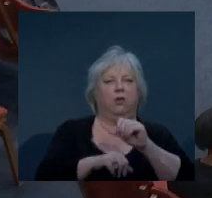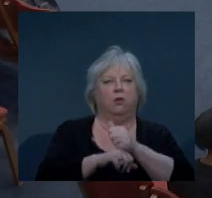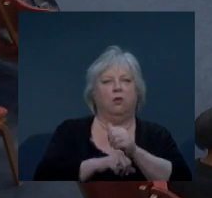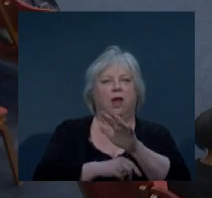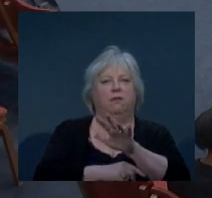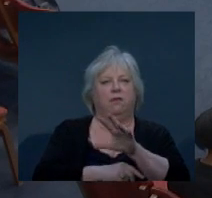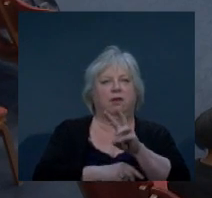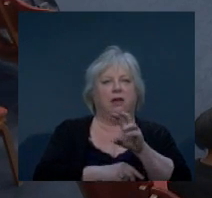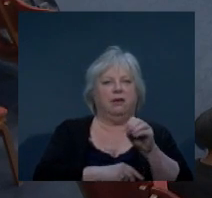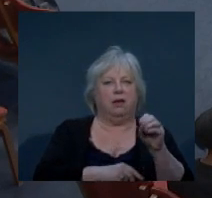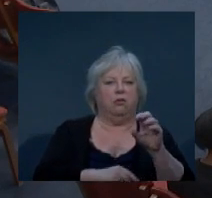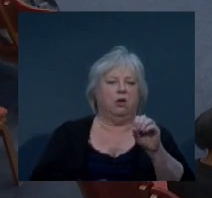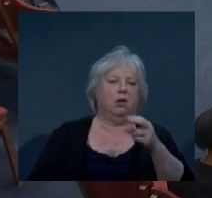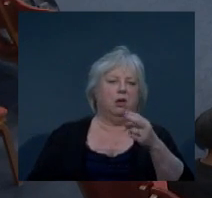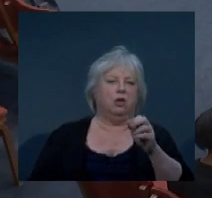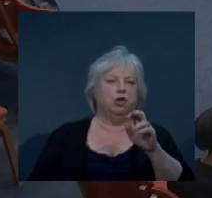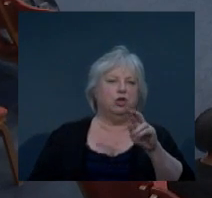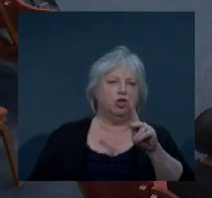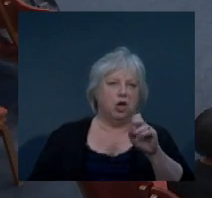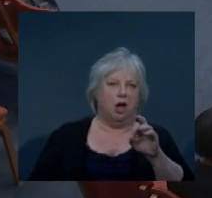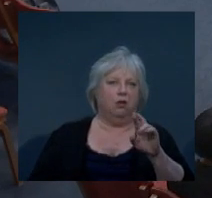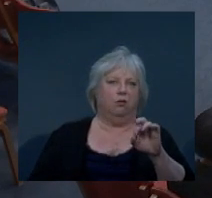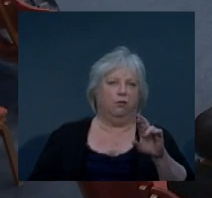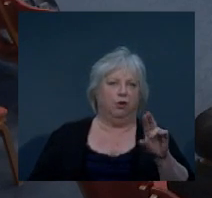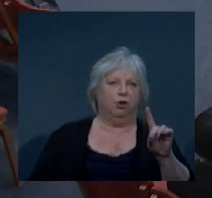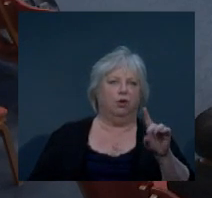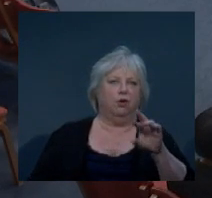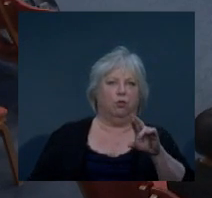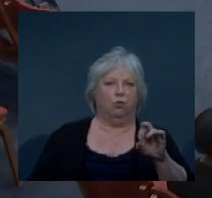South Shackelford Road, second reading.